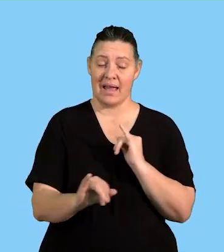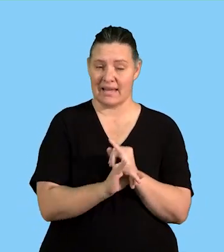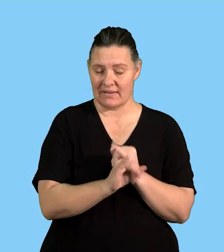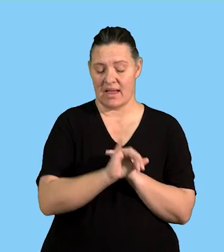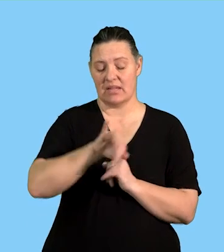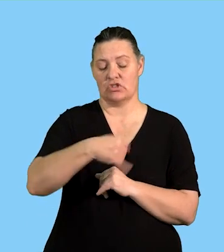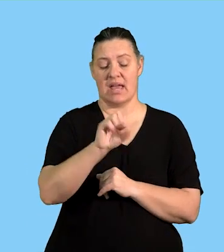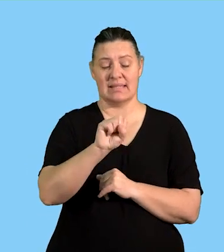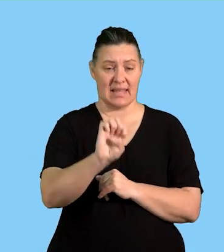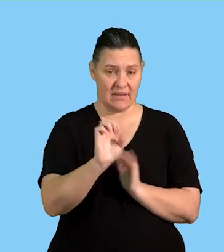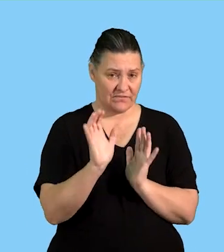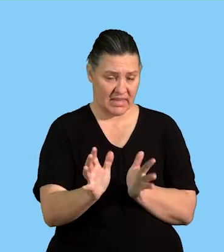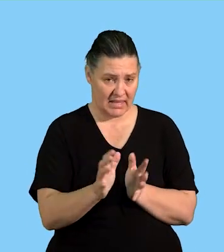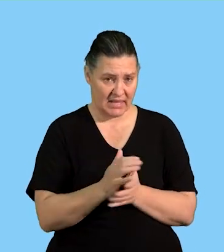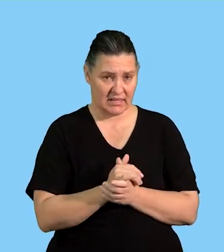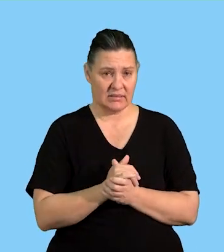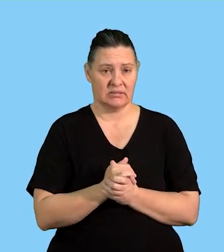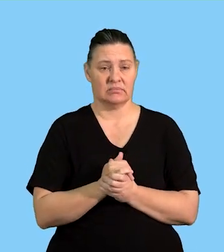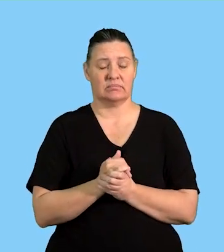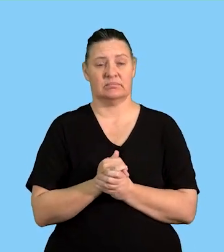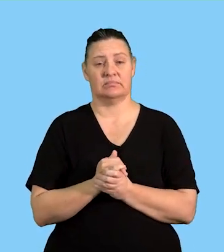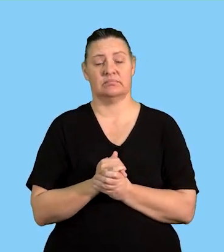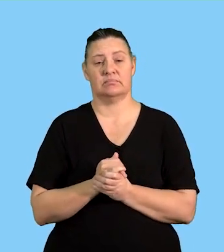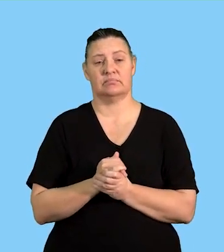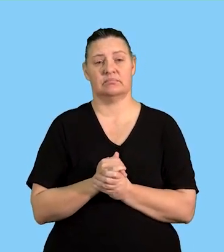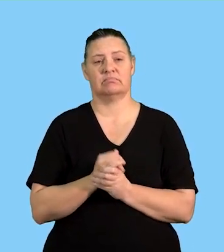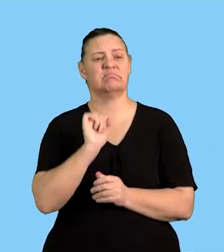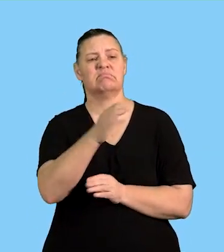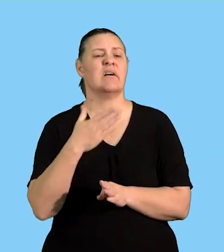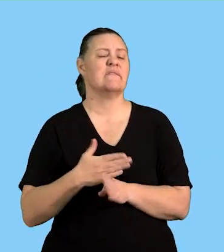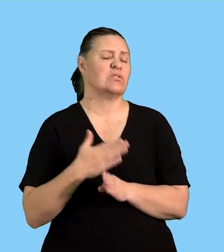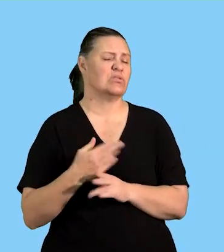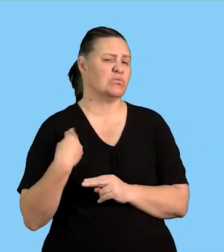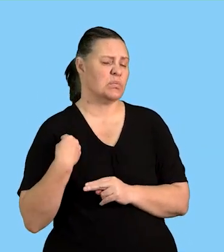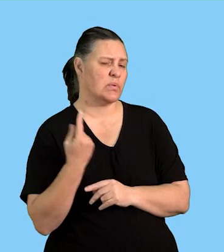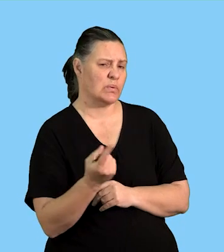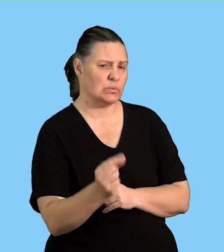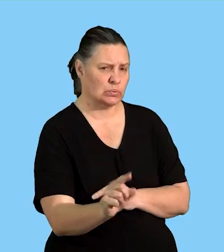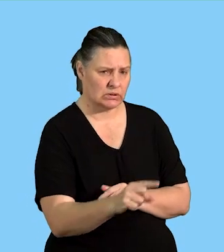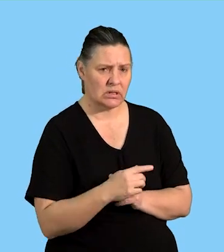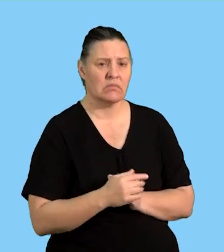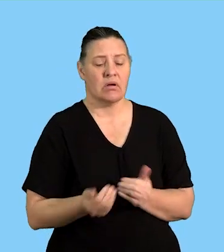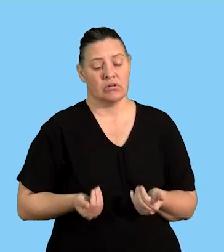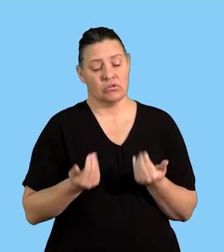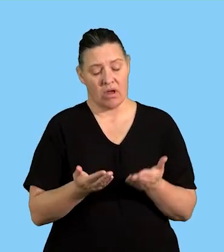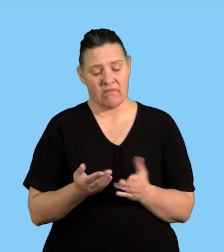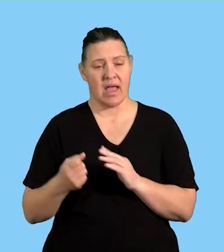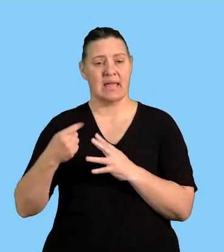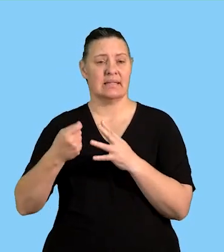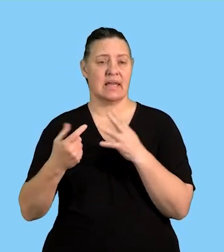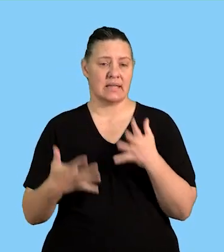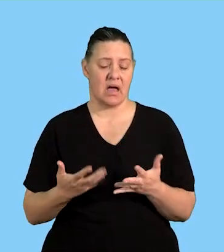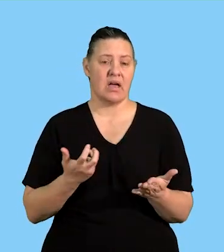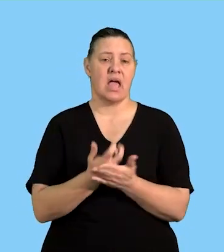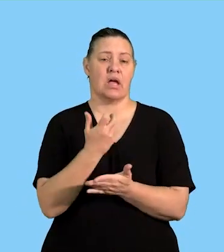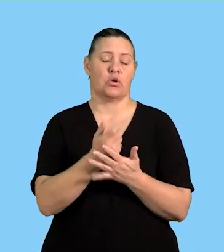have identified JSE in your question 1. Now, what is the function? It serves as an